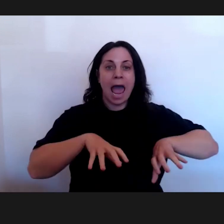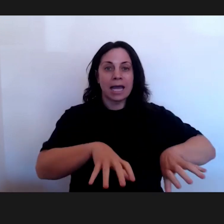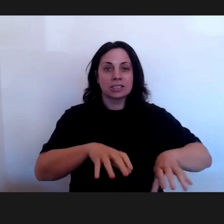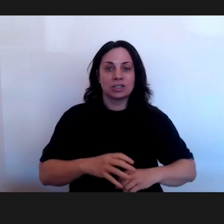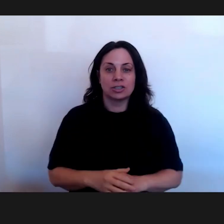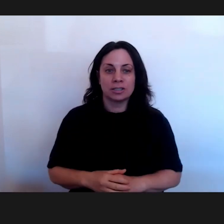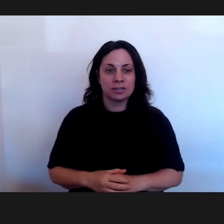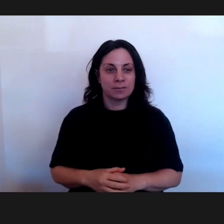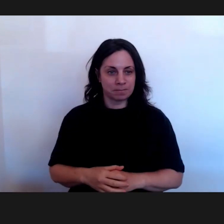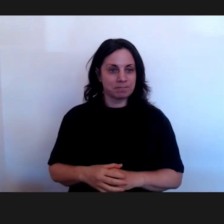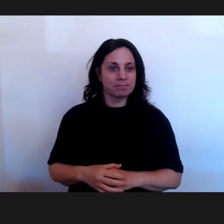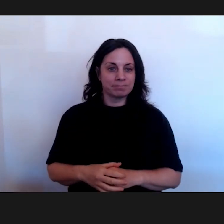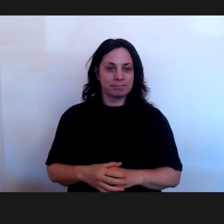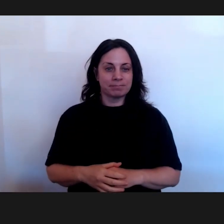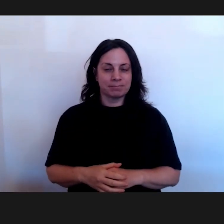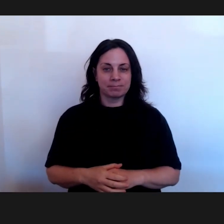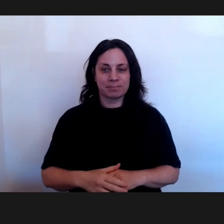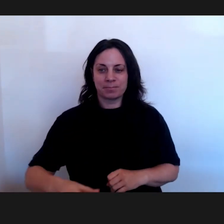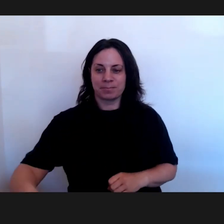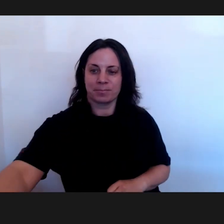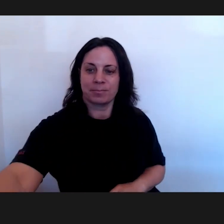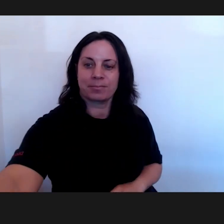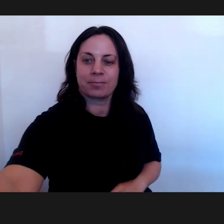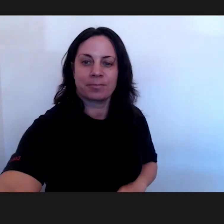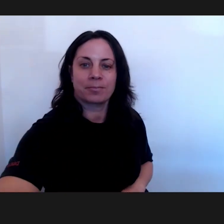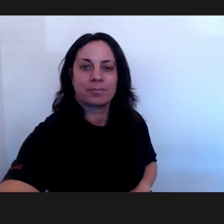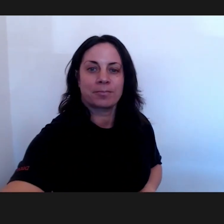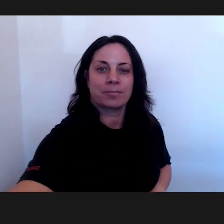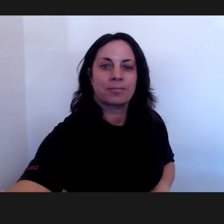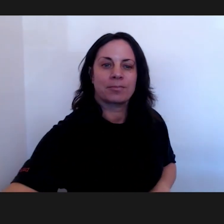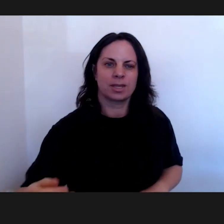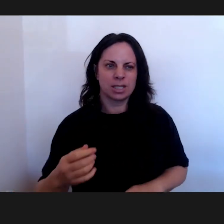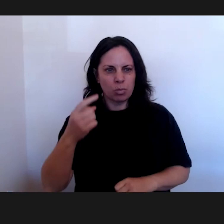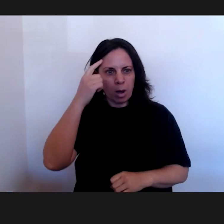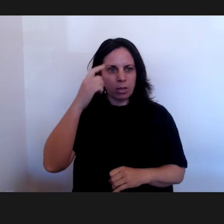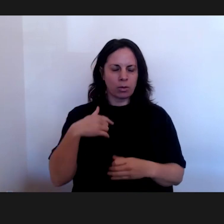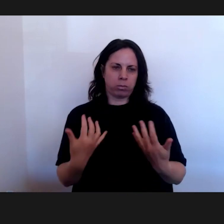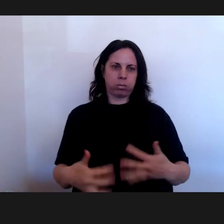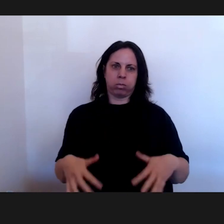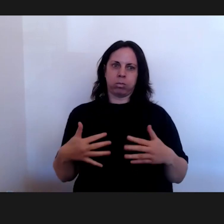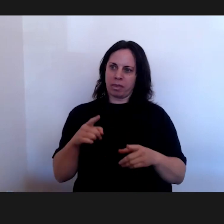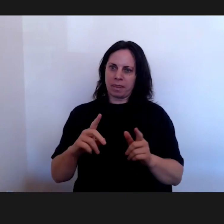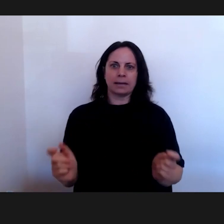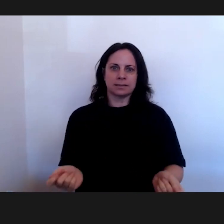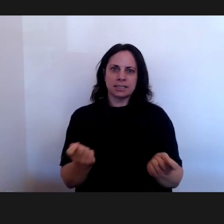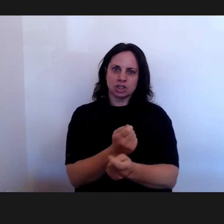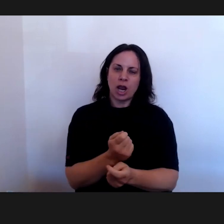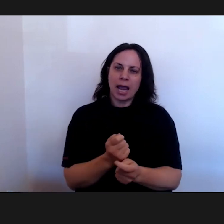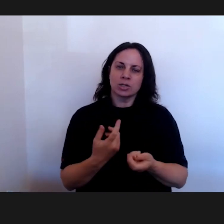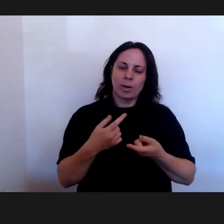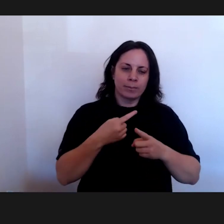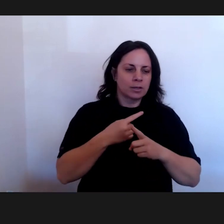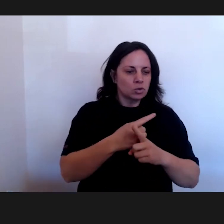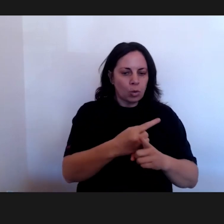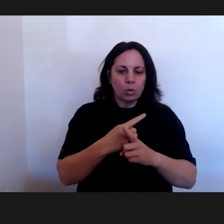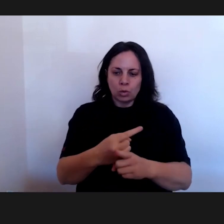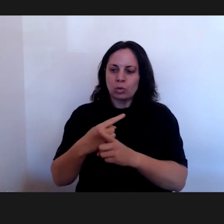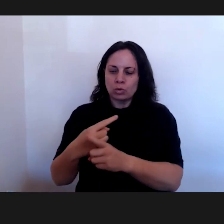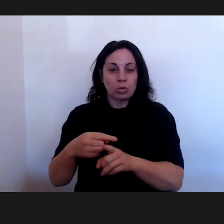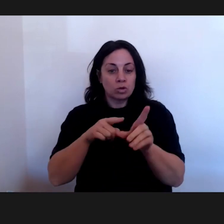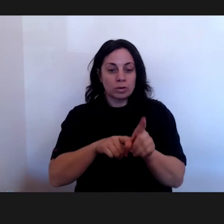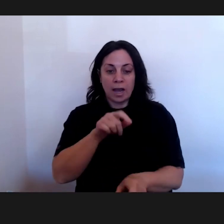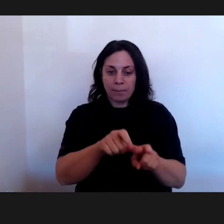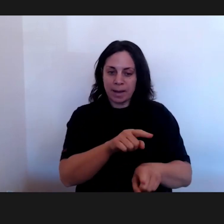was such a fresh change, you know, and our young people who talked to Dr. Malihi really felt